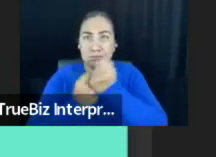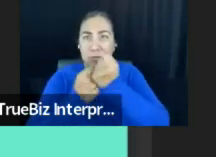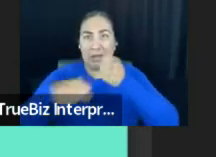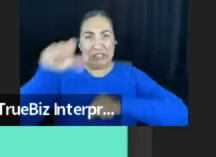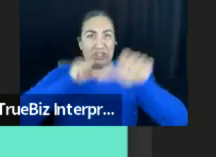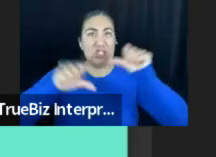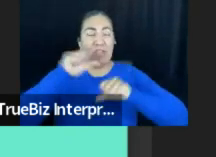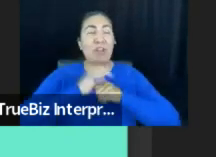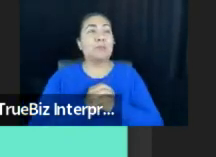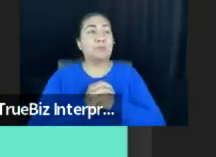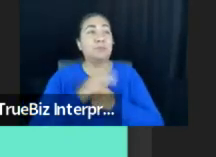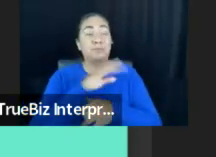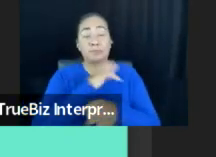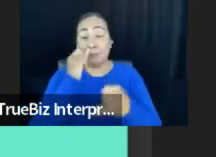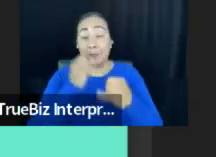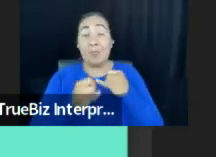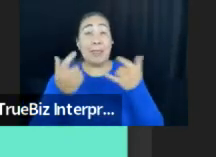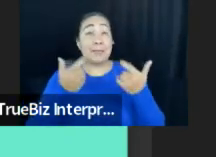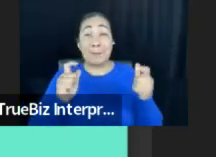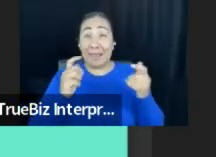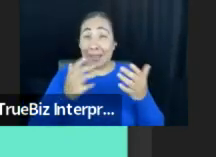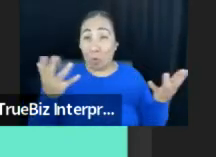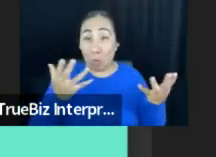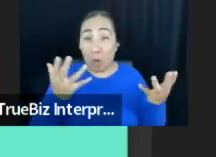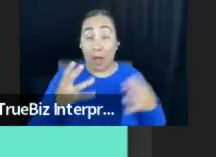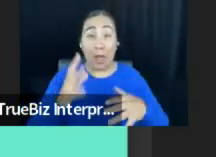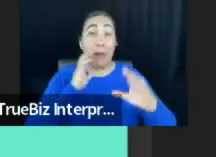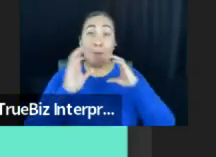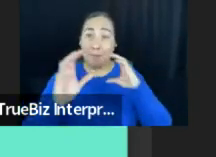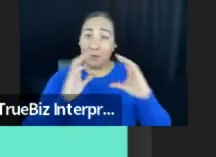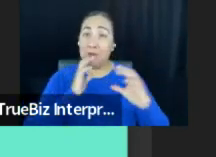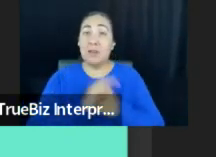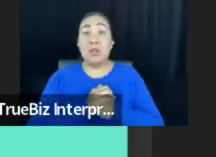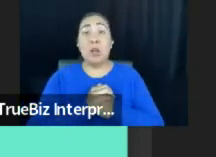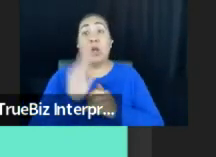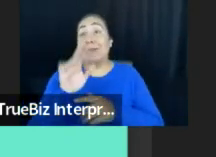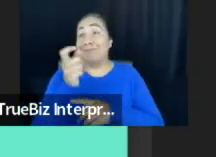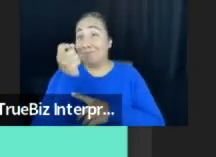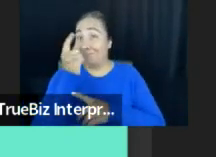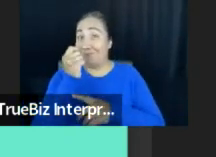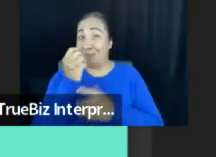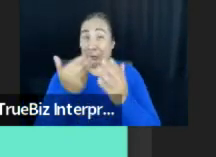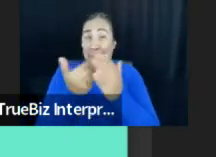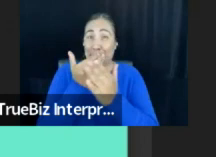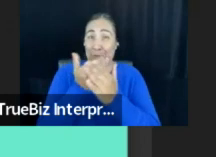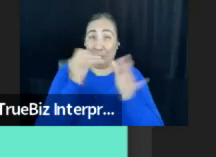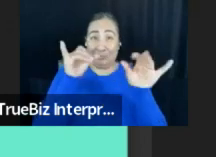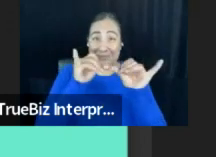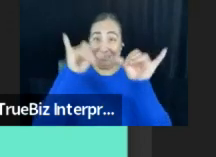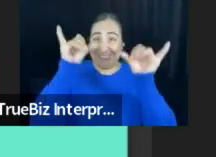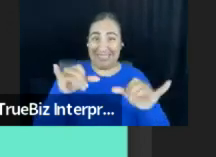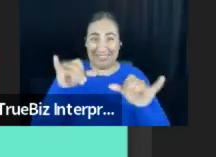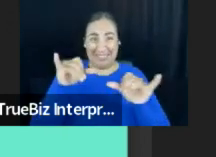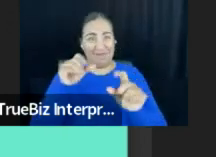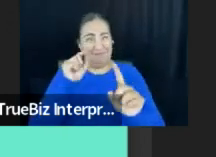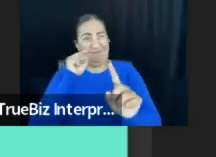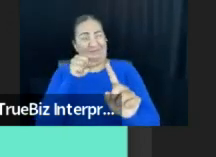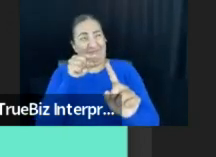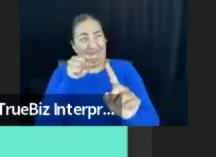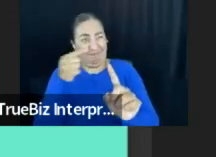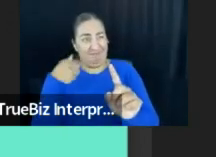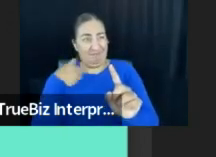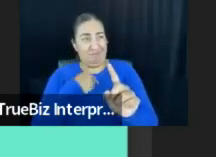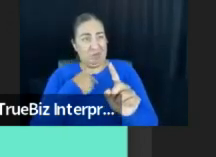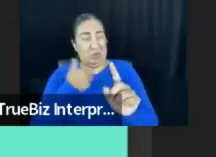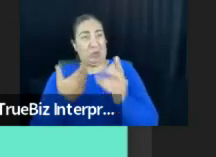big thing is communication. This is new. These are new systems. And because we don't have all the answers, all we can do